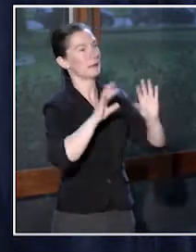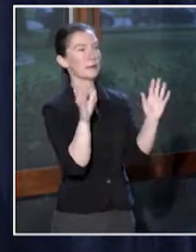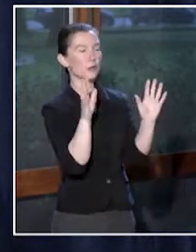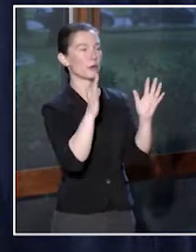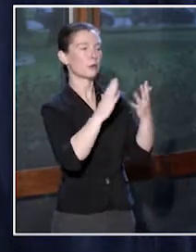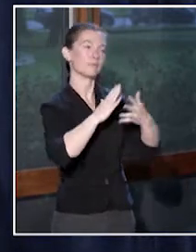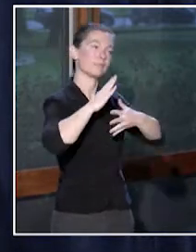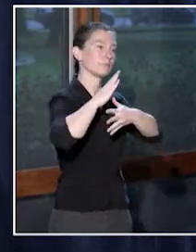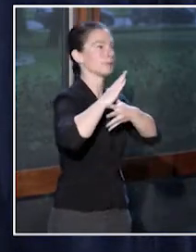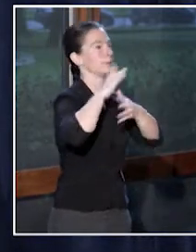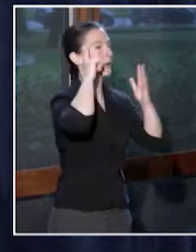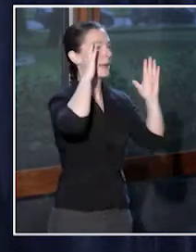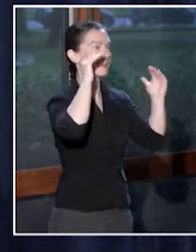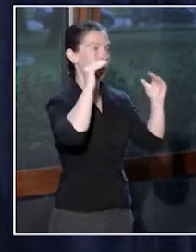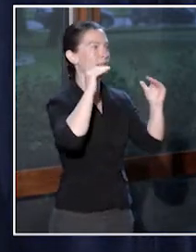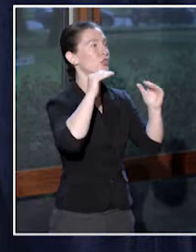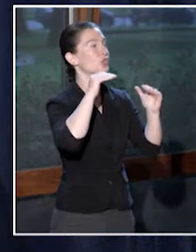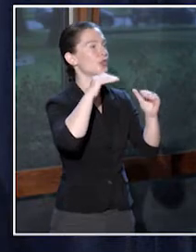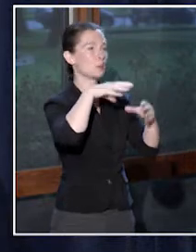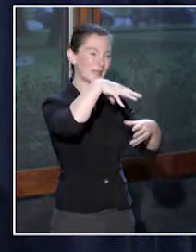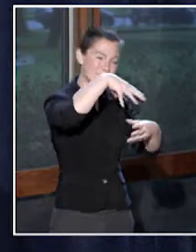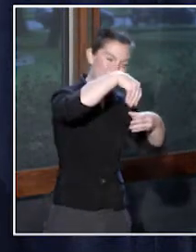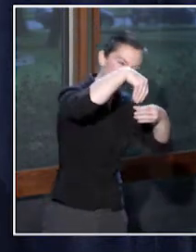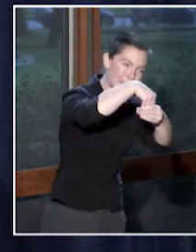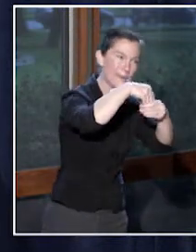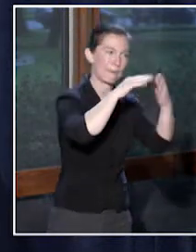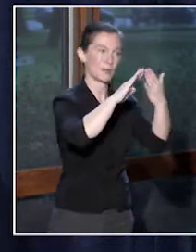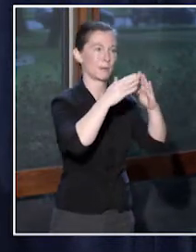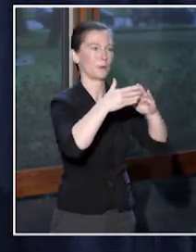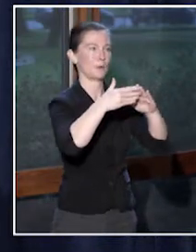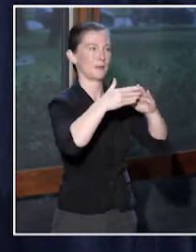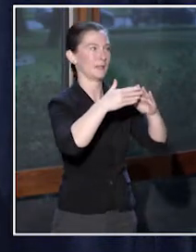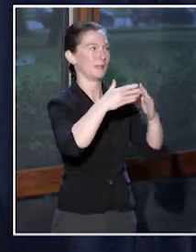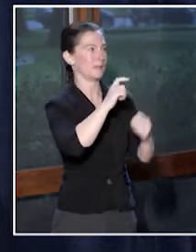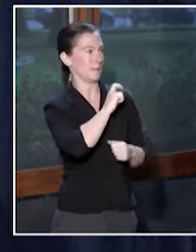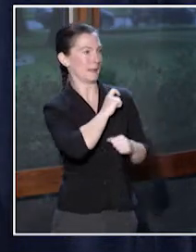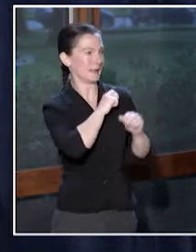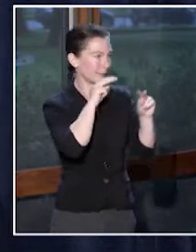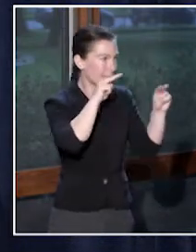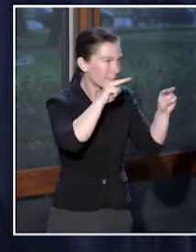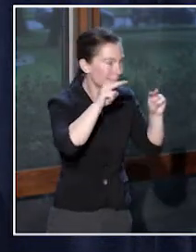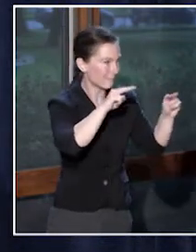was community policing. The community made this demand.